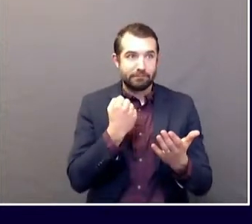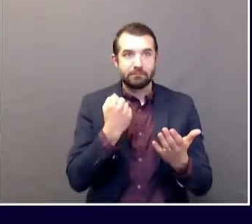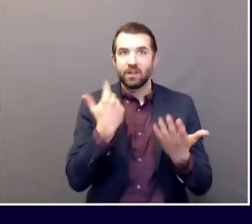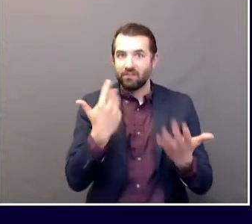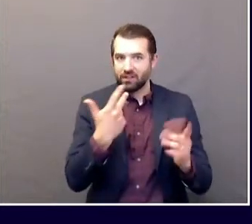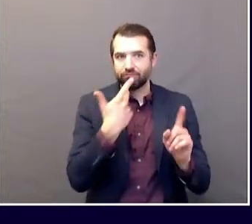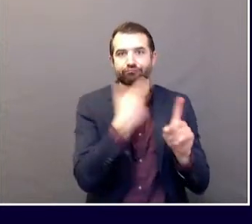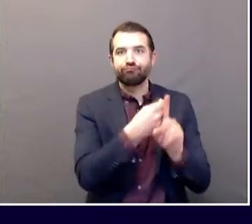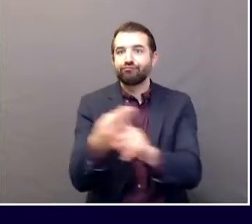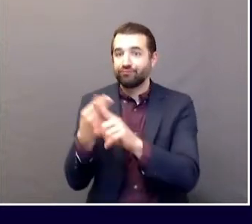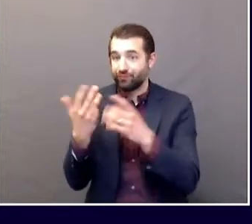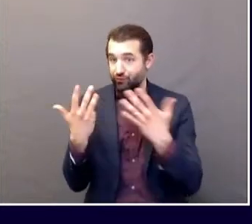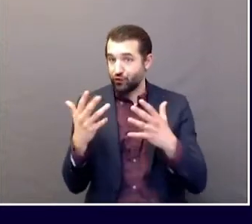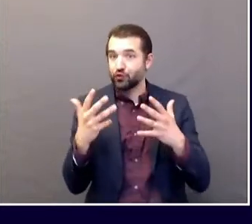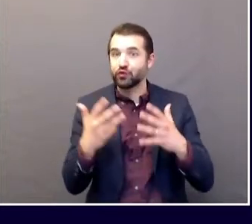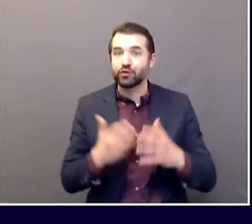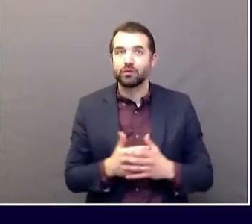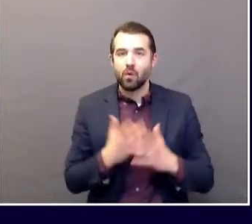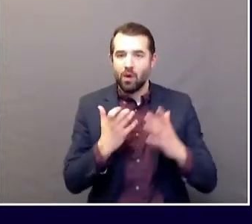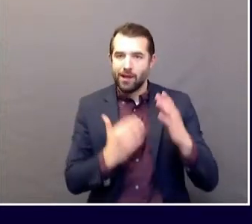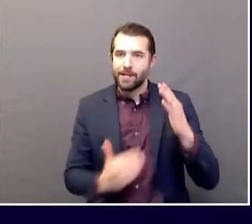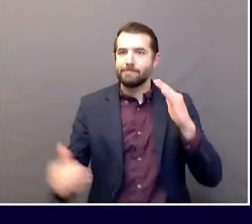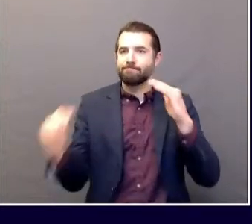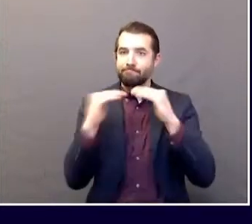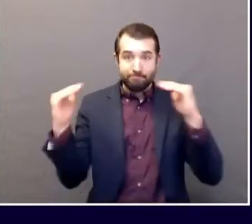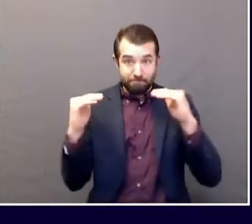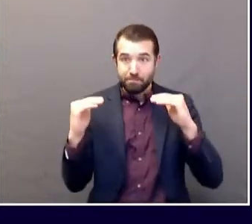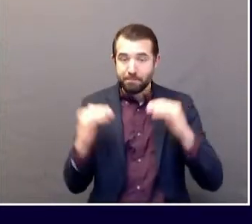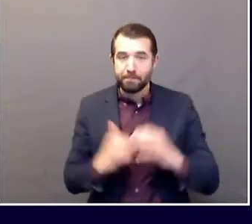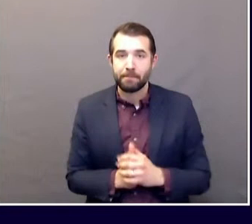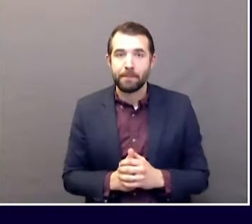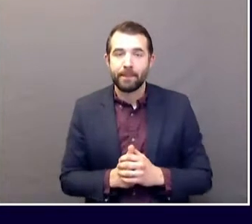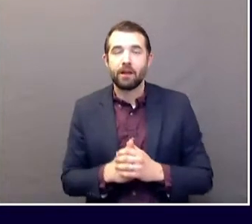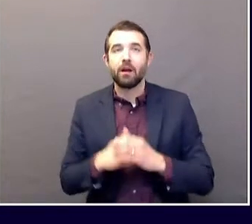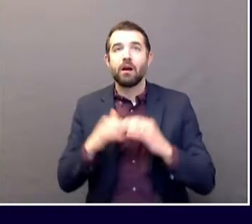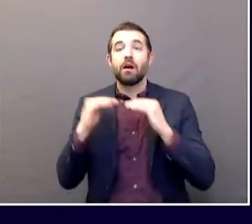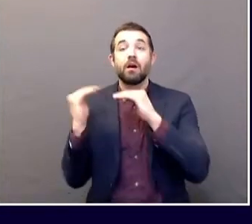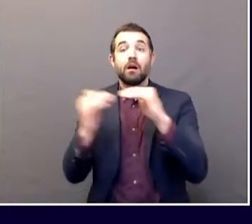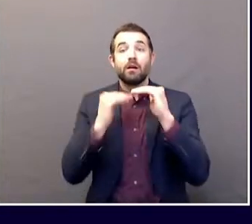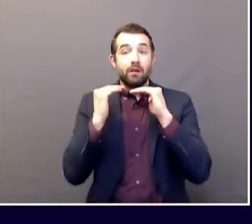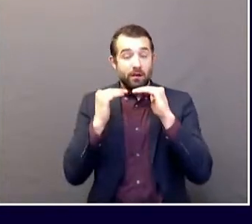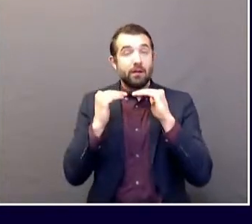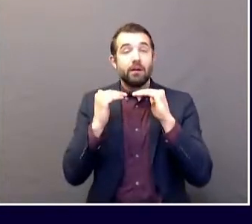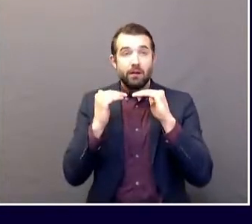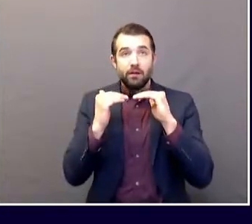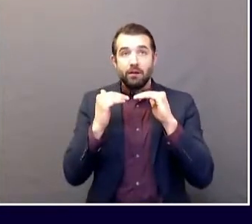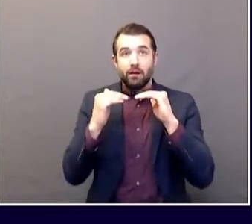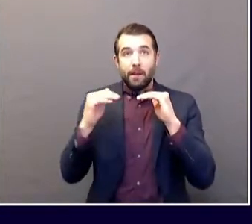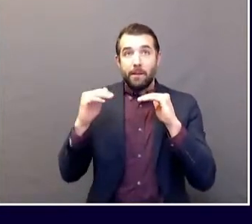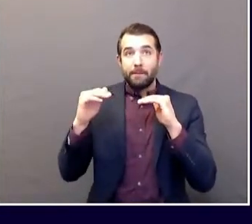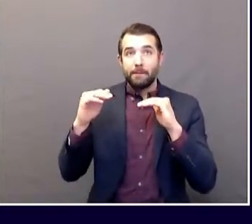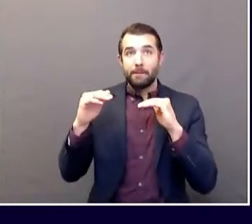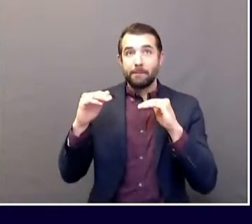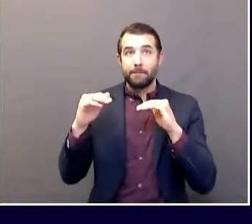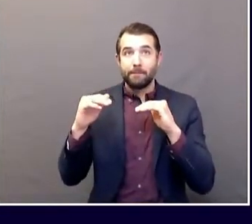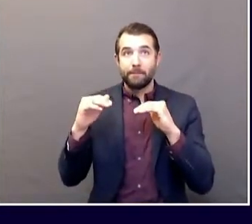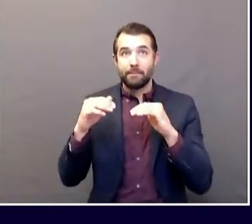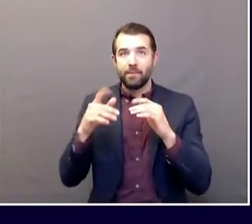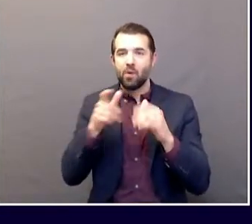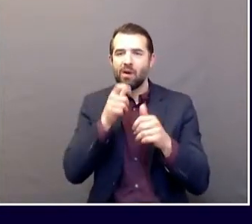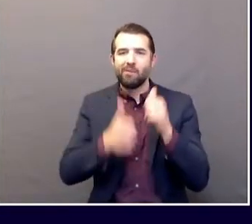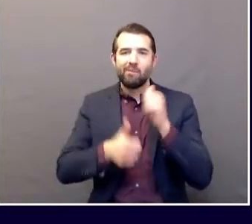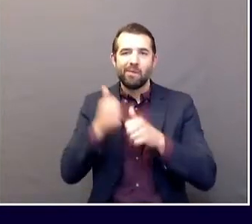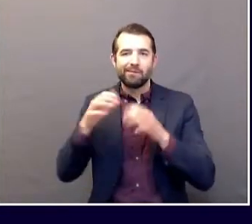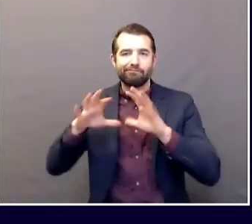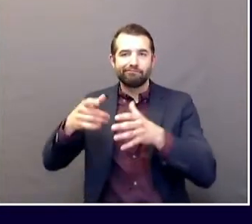to ensure that Maine people who are disaffected, minorities and others, were able to access vaccine. It remains a risk.